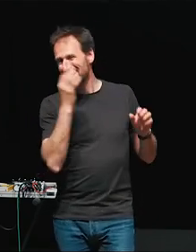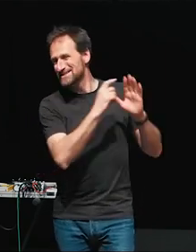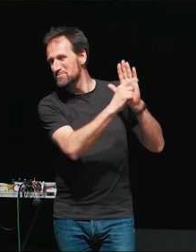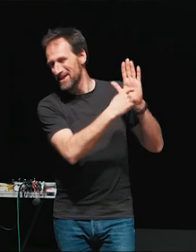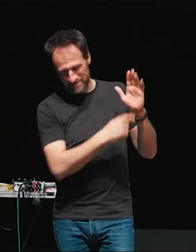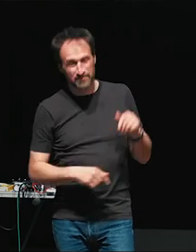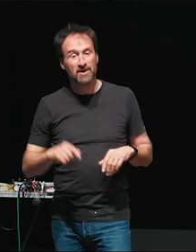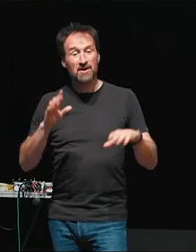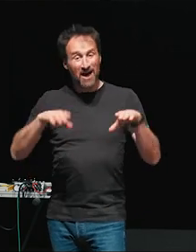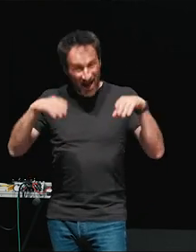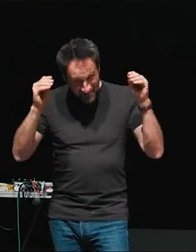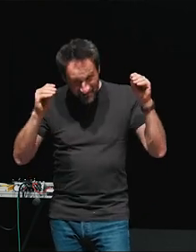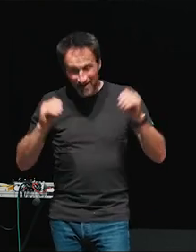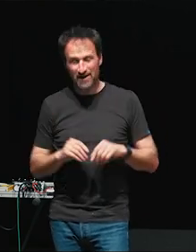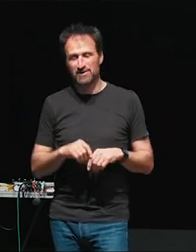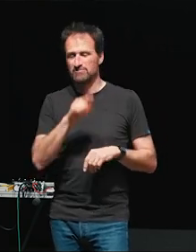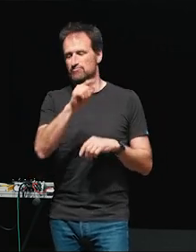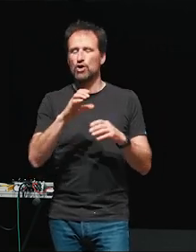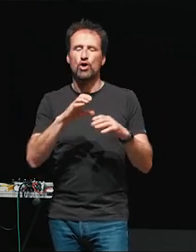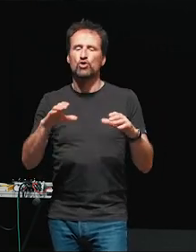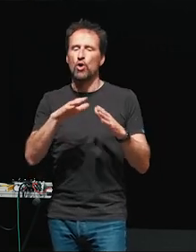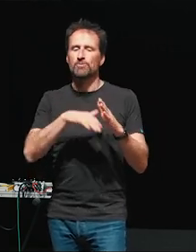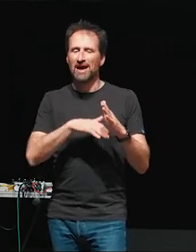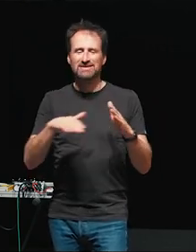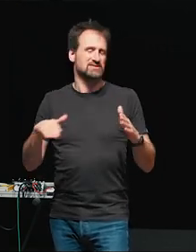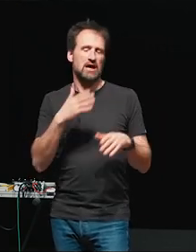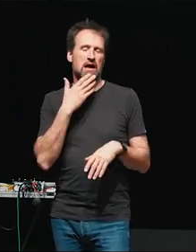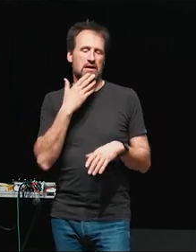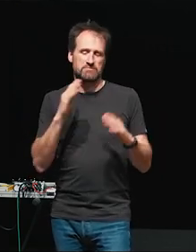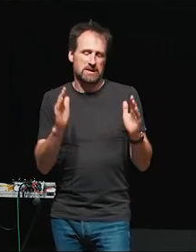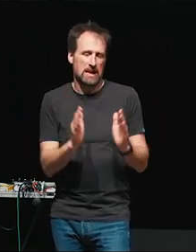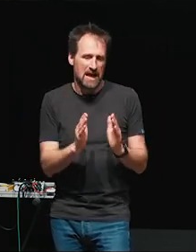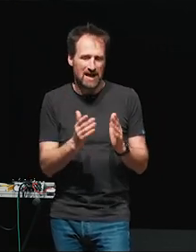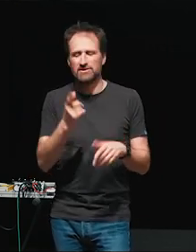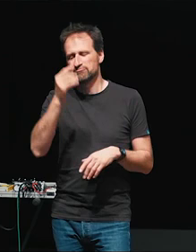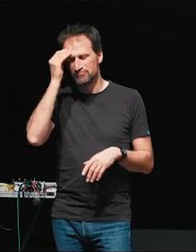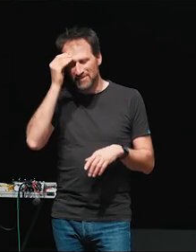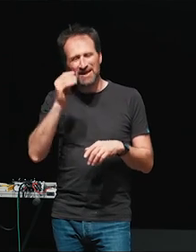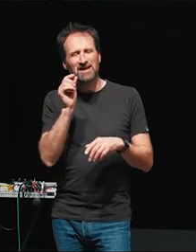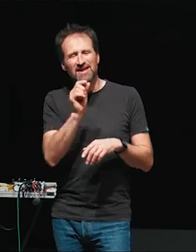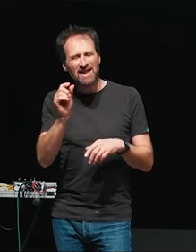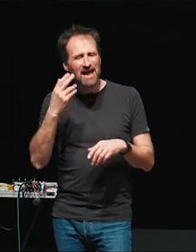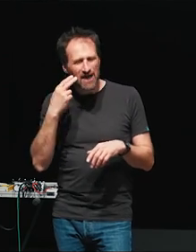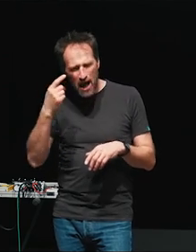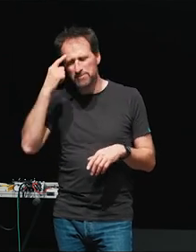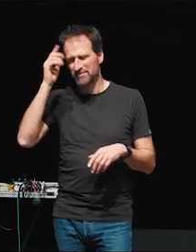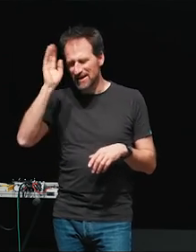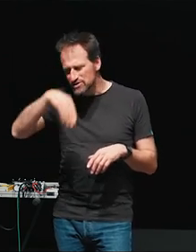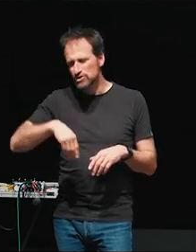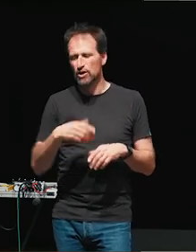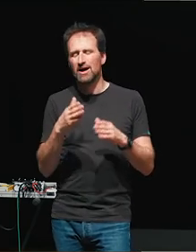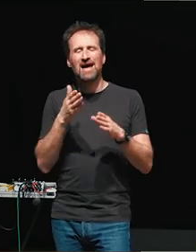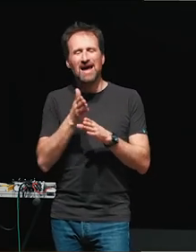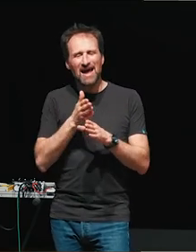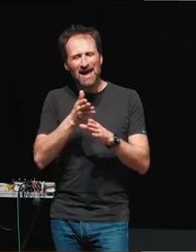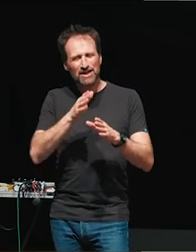is small, it's cute, you remember the file names, you can think of the edge cases, like when I add this, divide by zero will